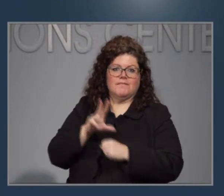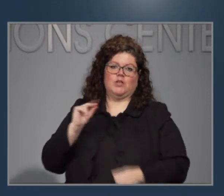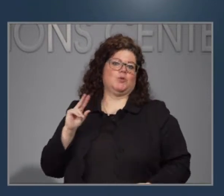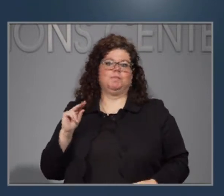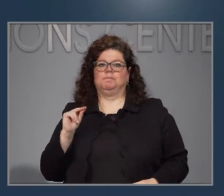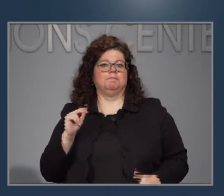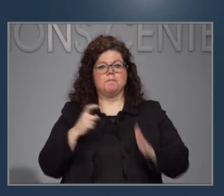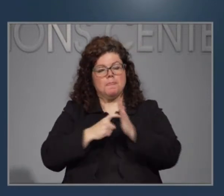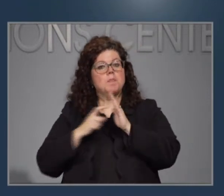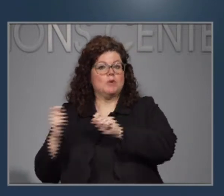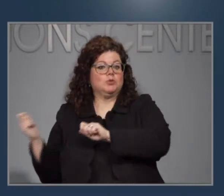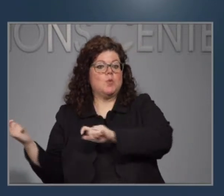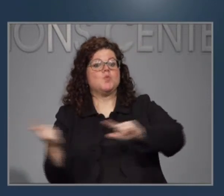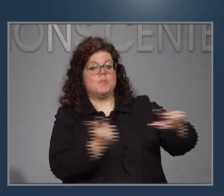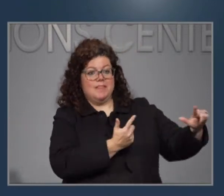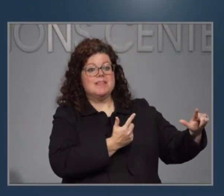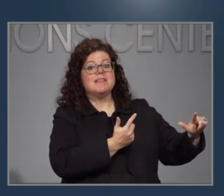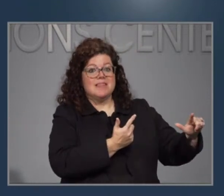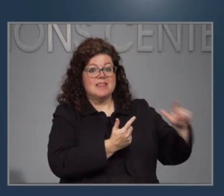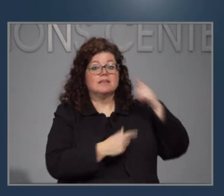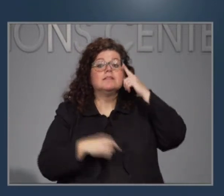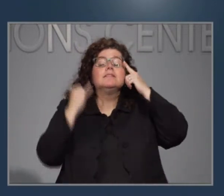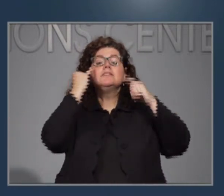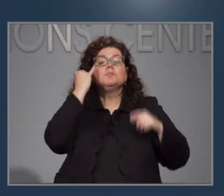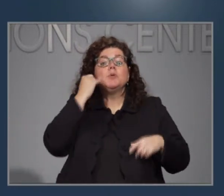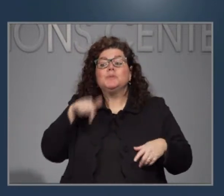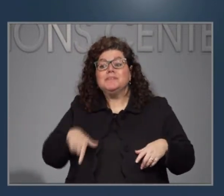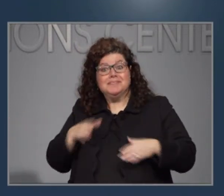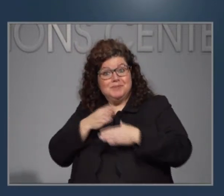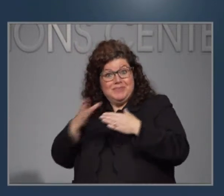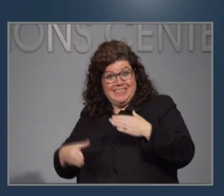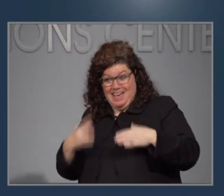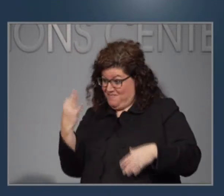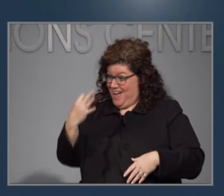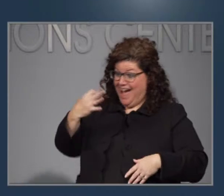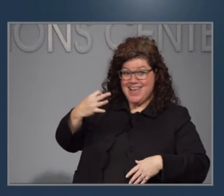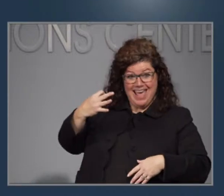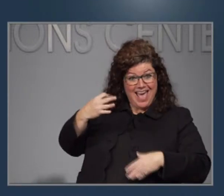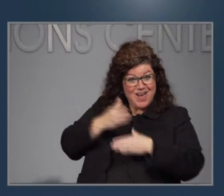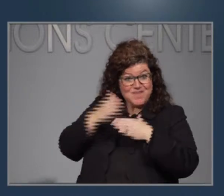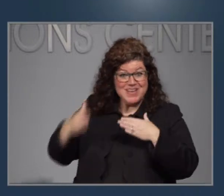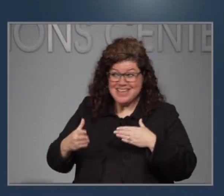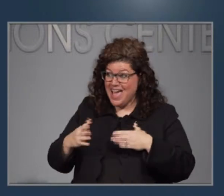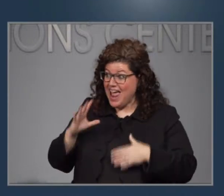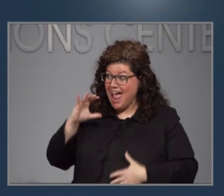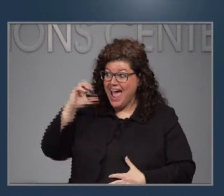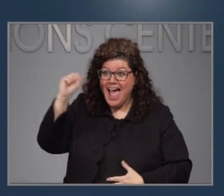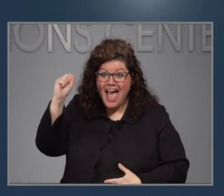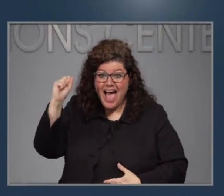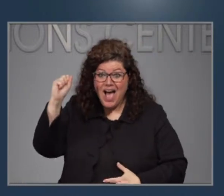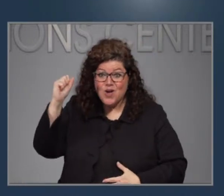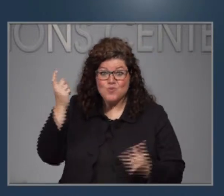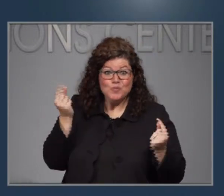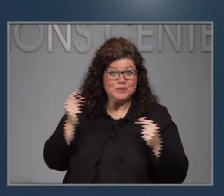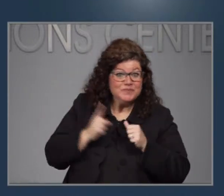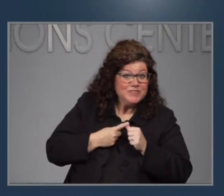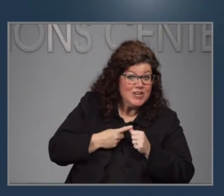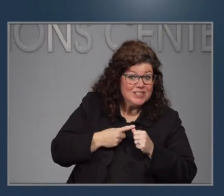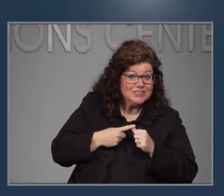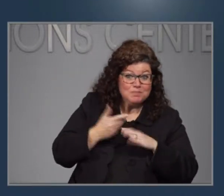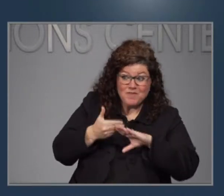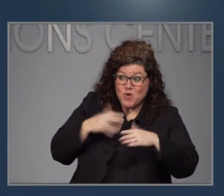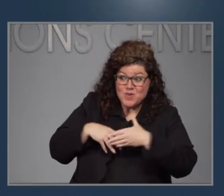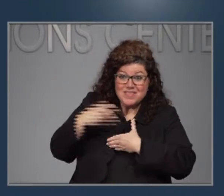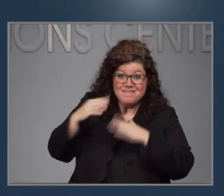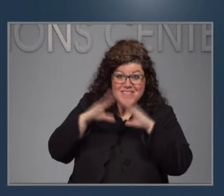time. So this weekend, if you're leaving your house, make sure to grab that face covering before you go. Wash your hands every chance you